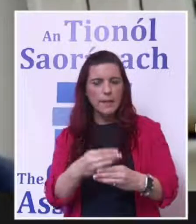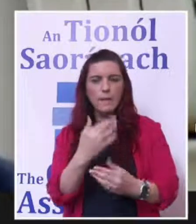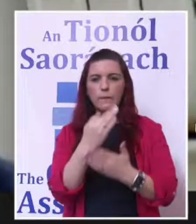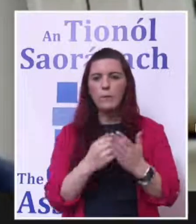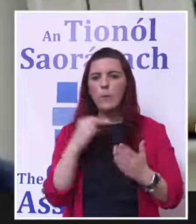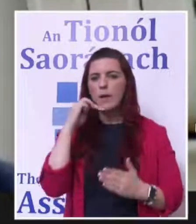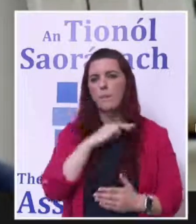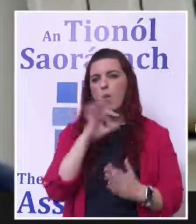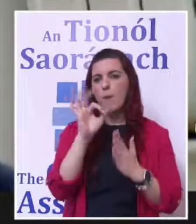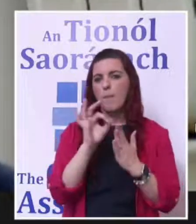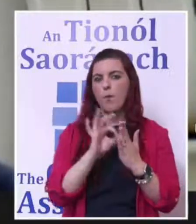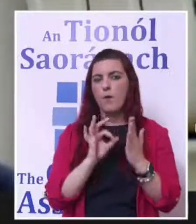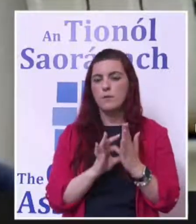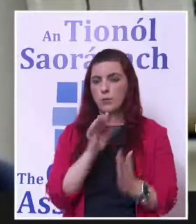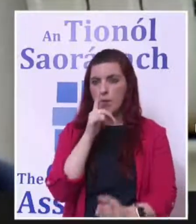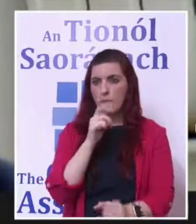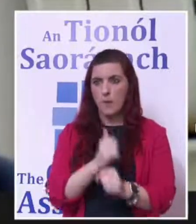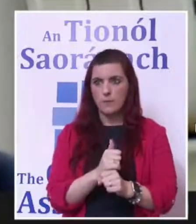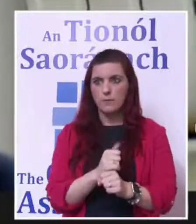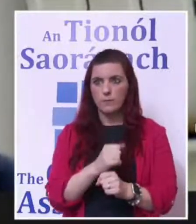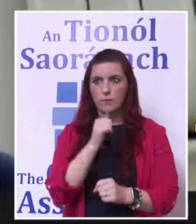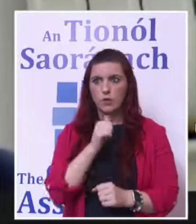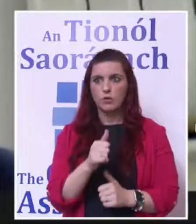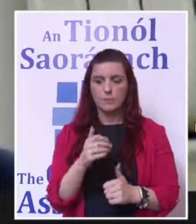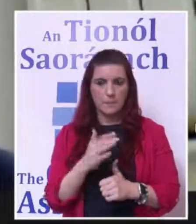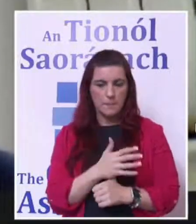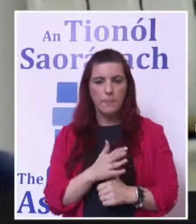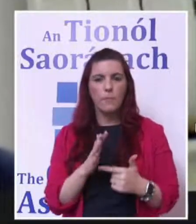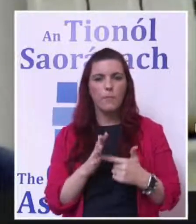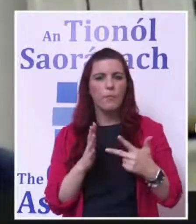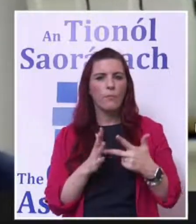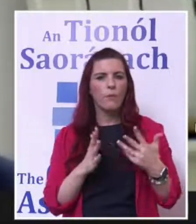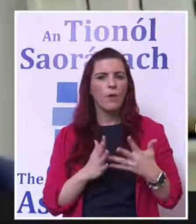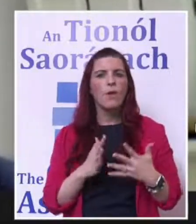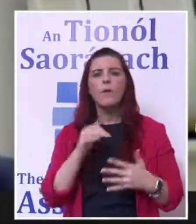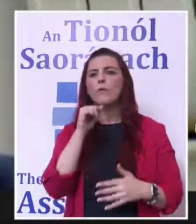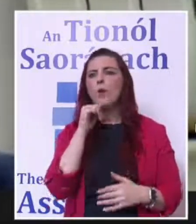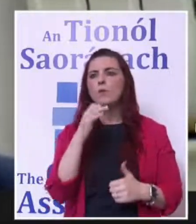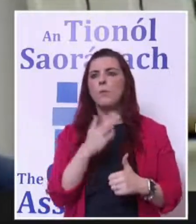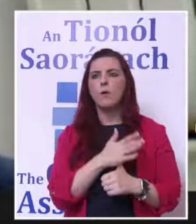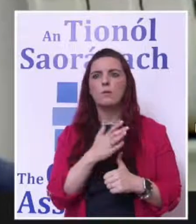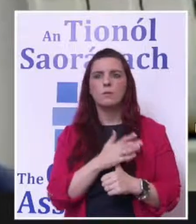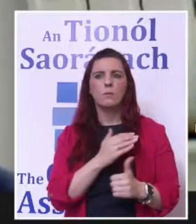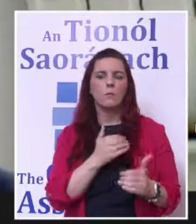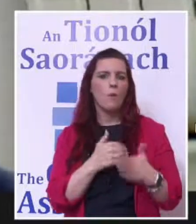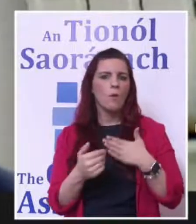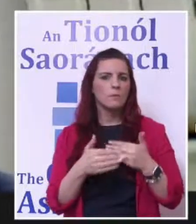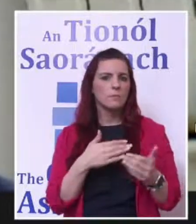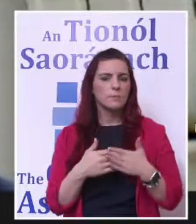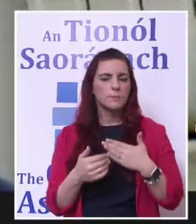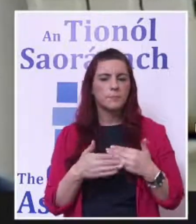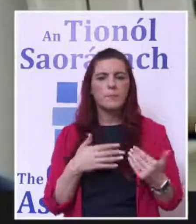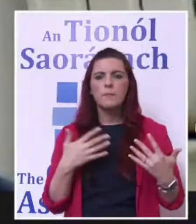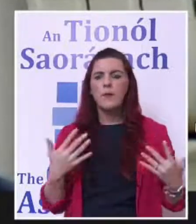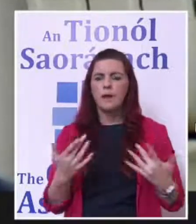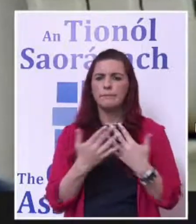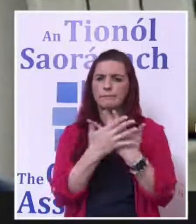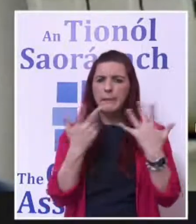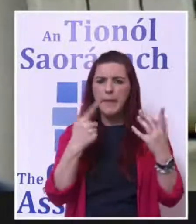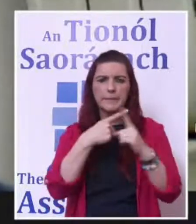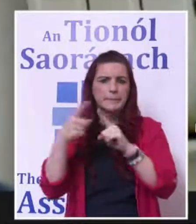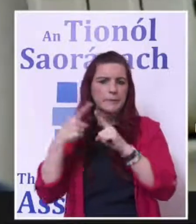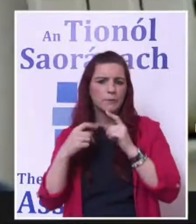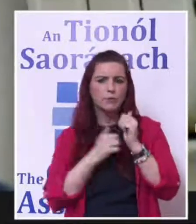points to establish, if you like. And the first point that I would make is that there are many, many